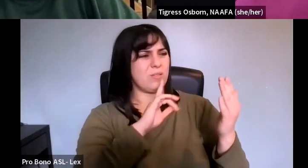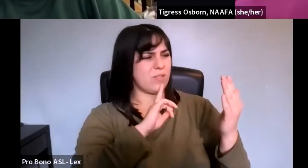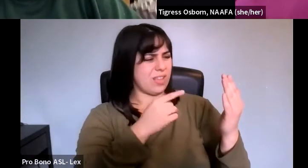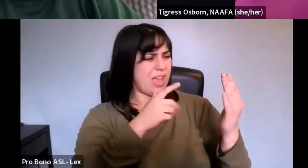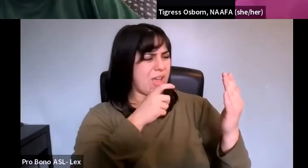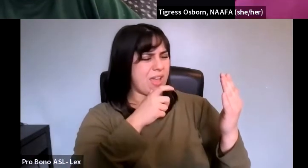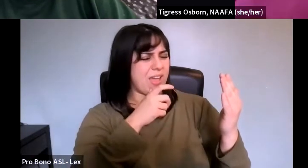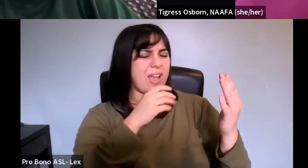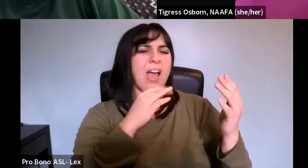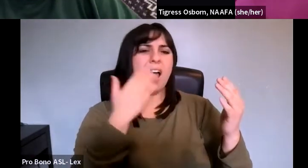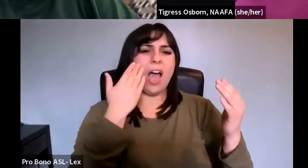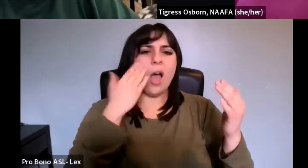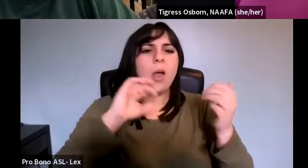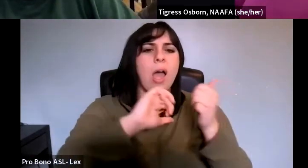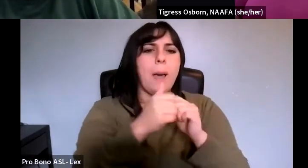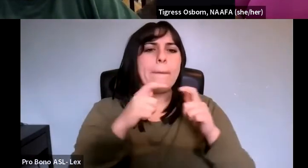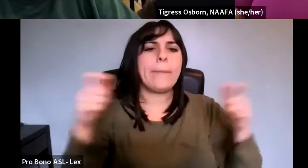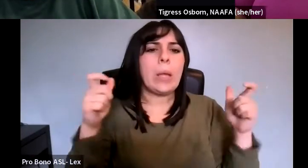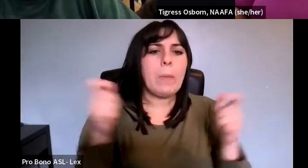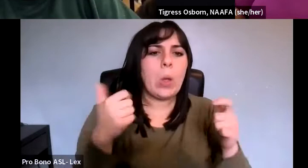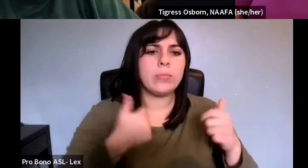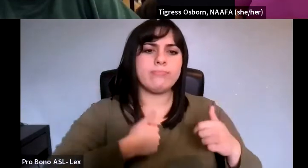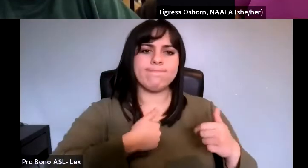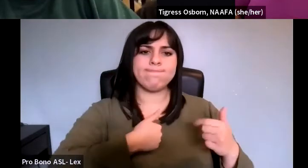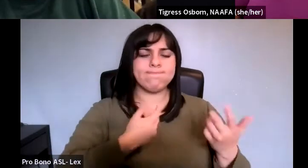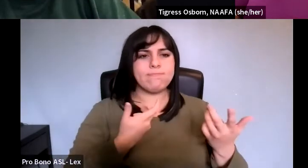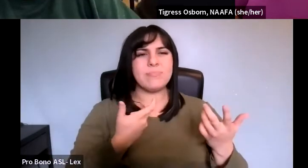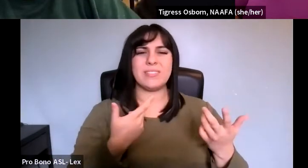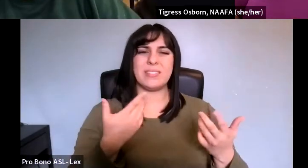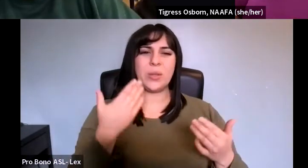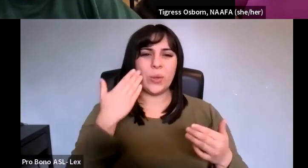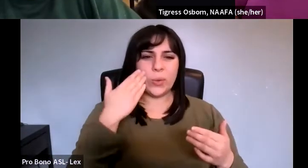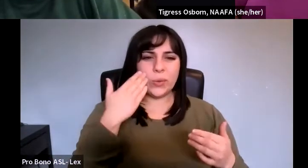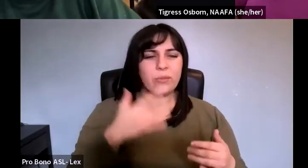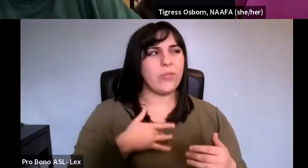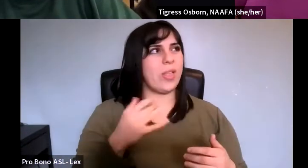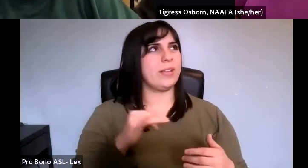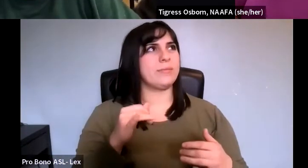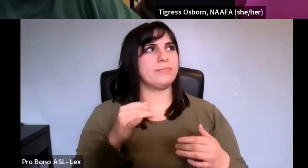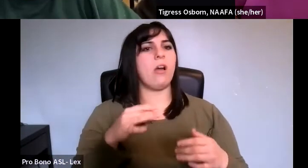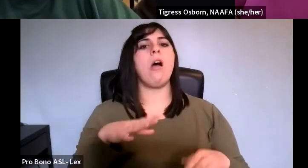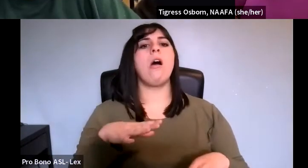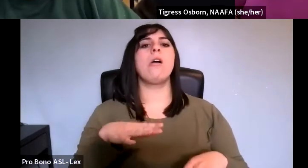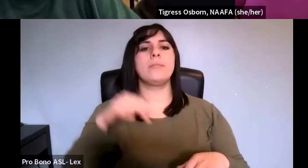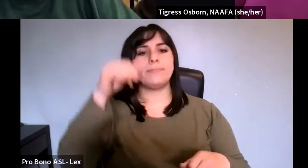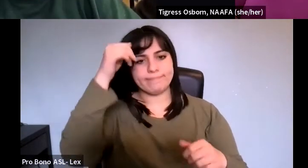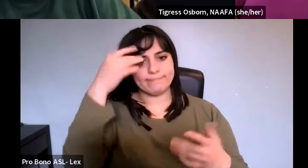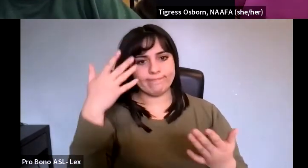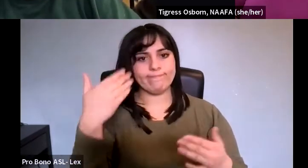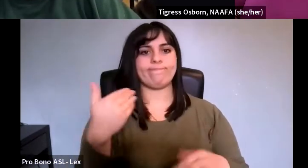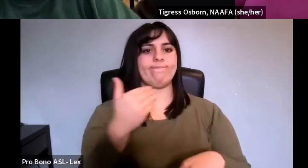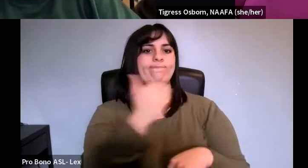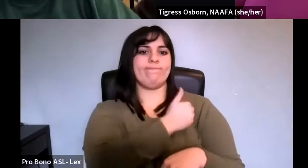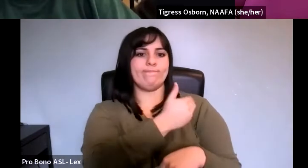are. Yeah. For me, it's a constant reminder that I have privilege, and it's